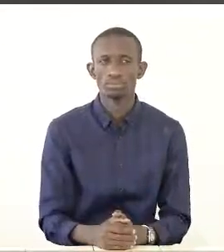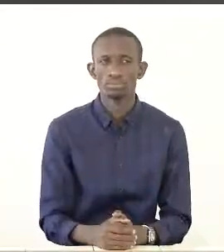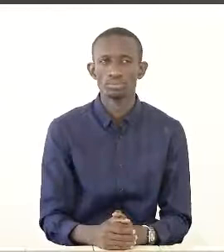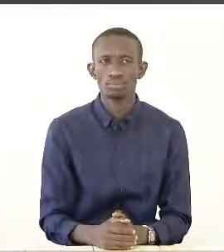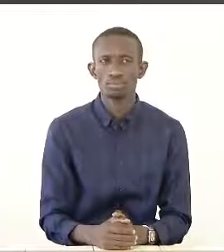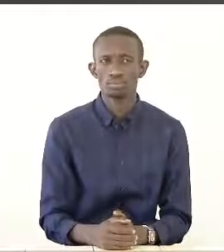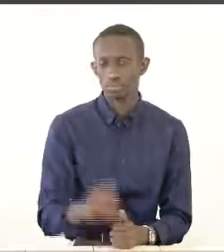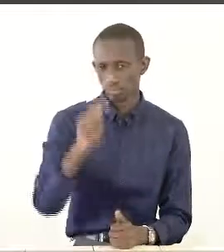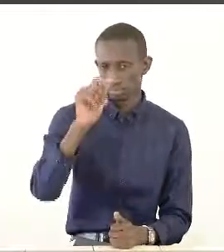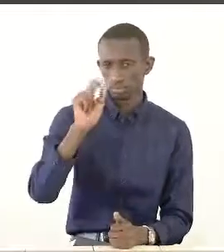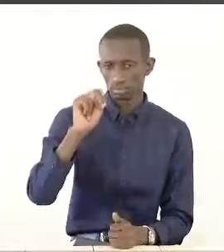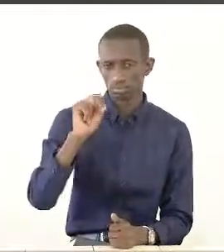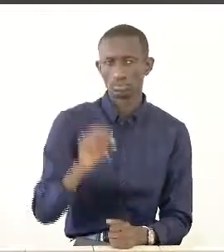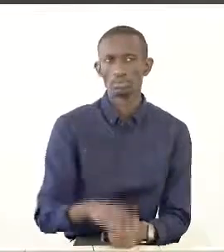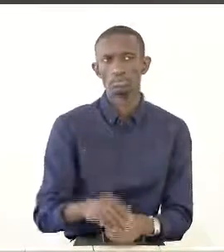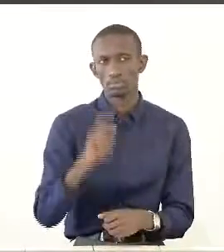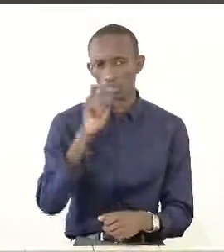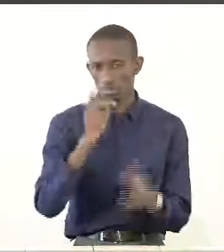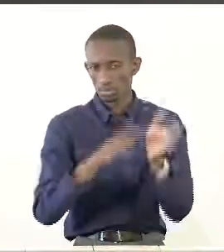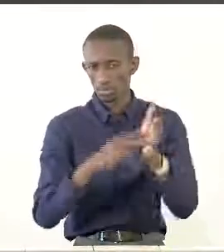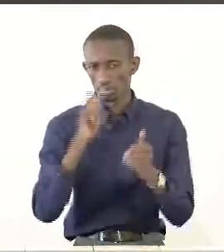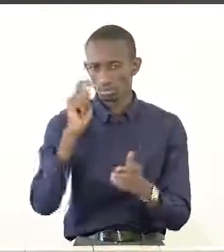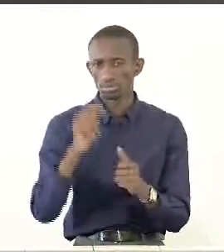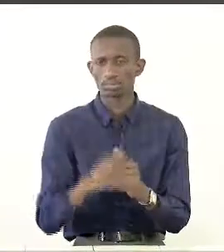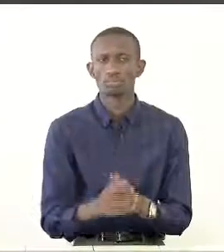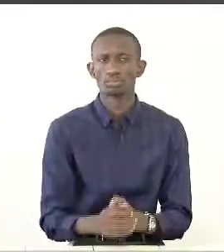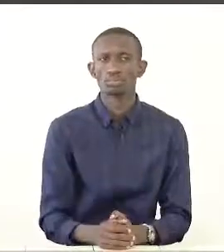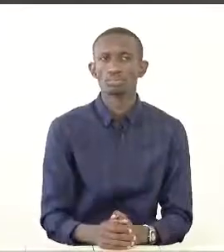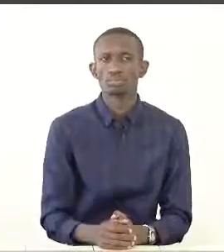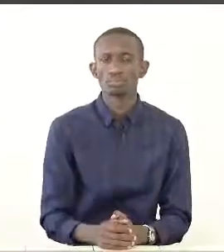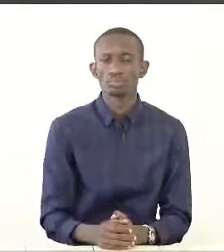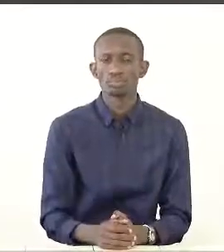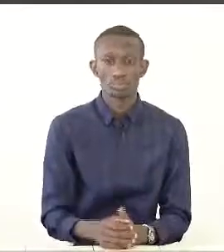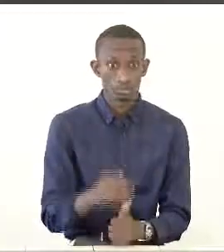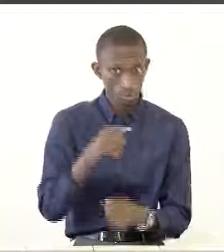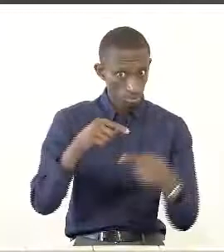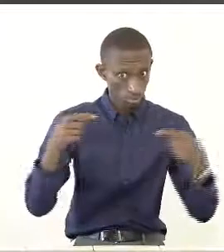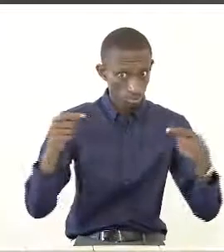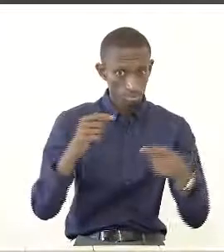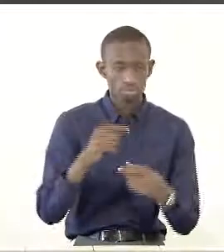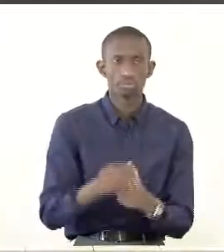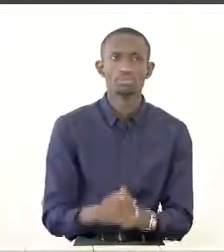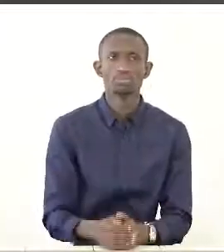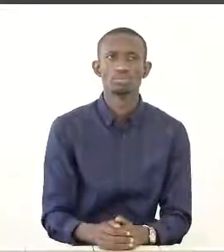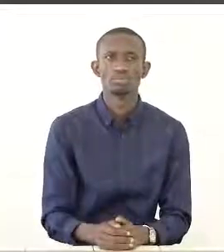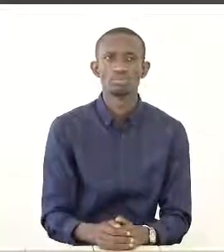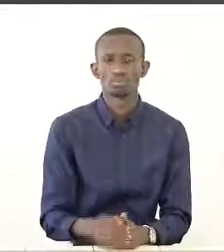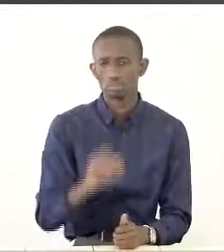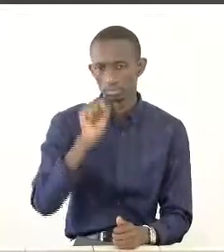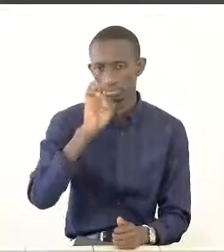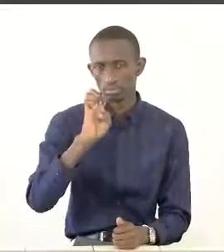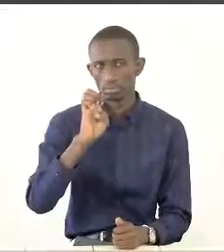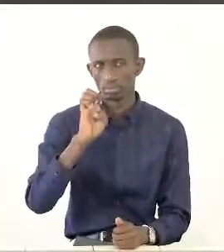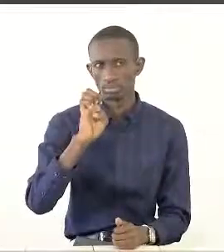tan x equals t, for instance, and differentiating both sides, you will get sec squared